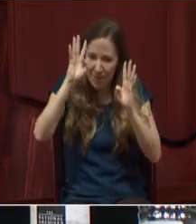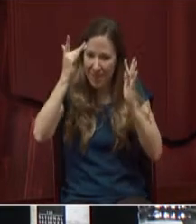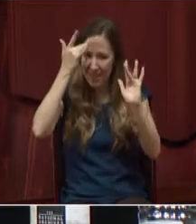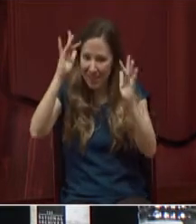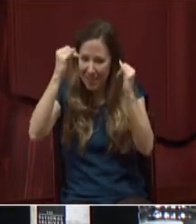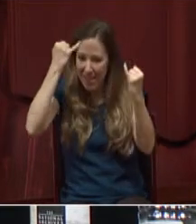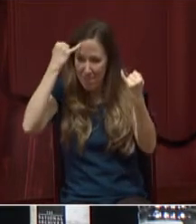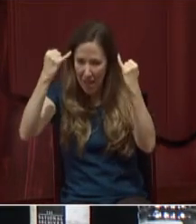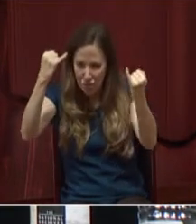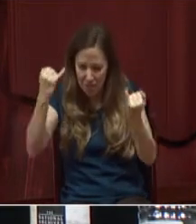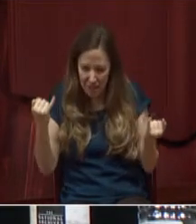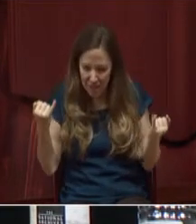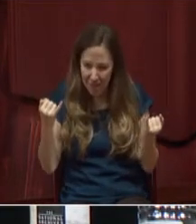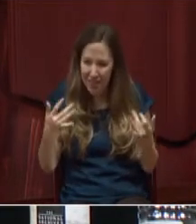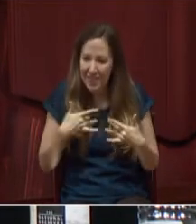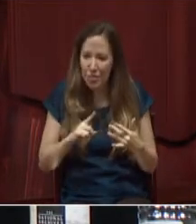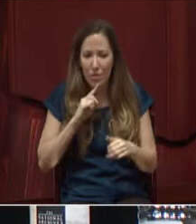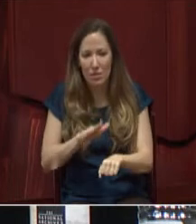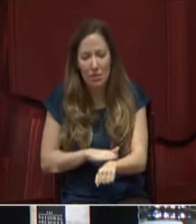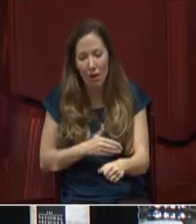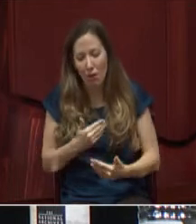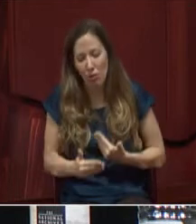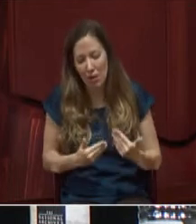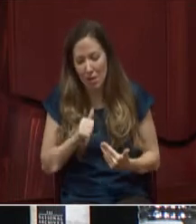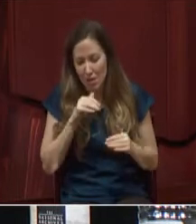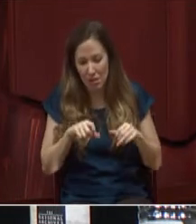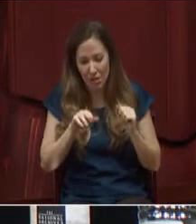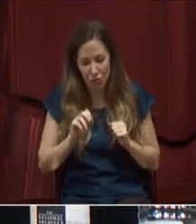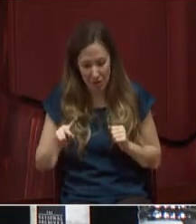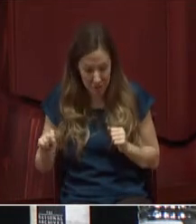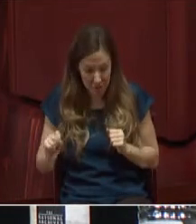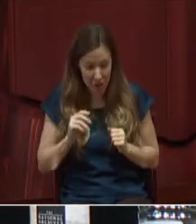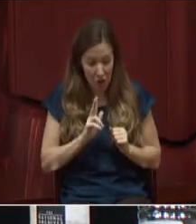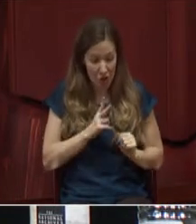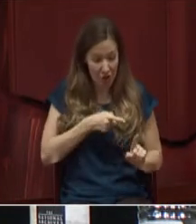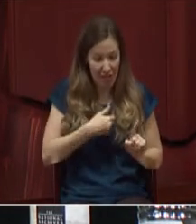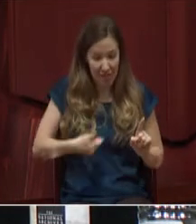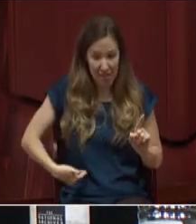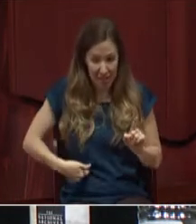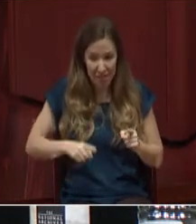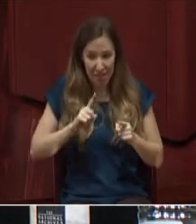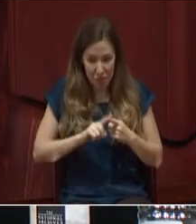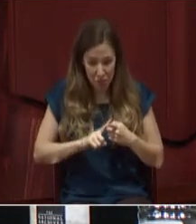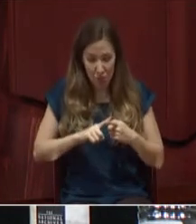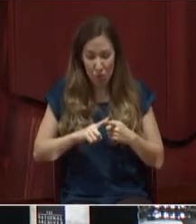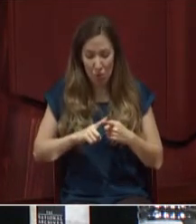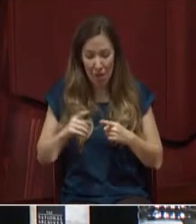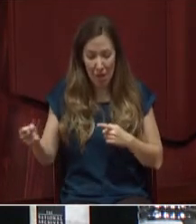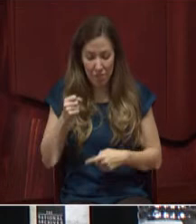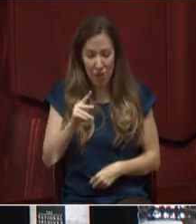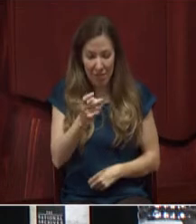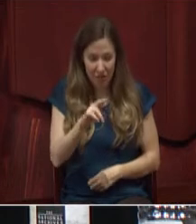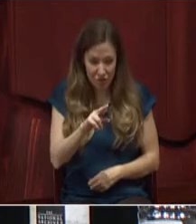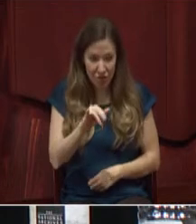slow and they don't take risks. Thirdly, he had the guts to appoint Henry Kissinger, who had worked for his opponent, Nelson Rockefeller, who